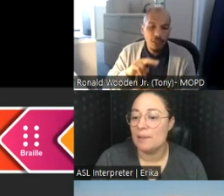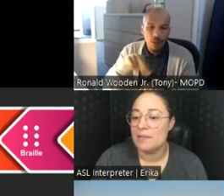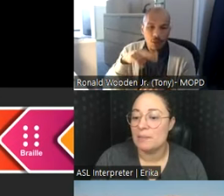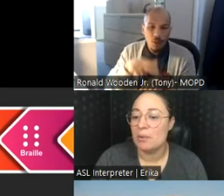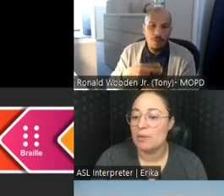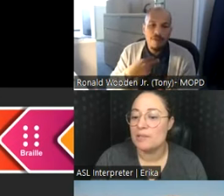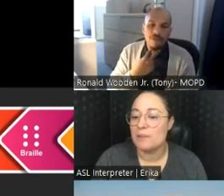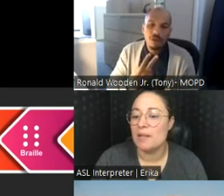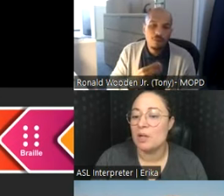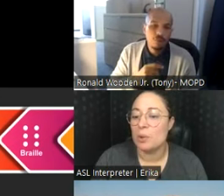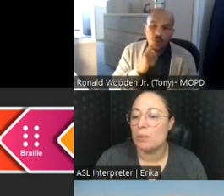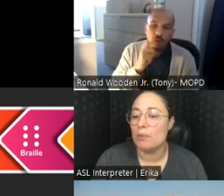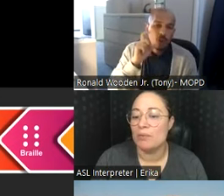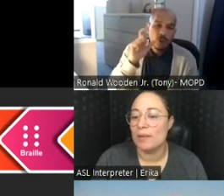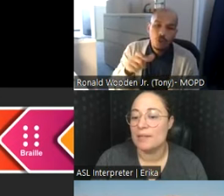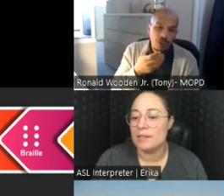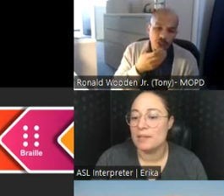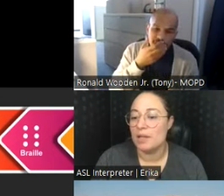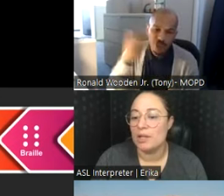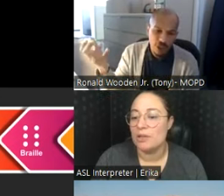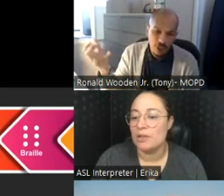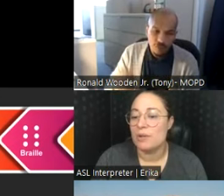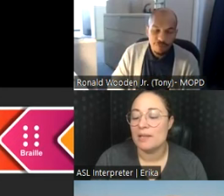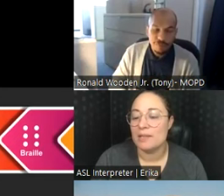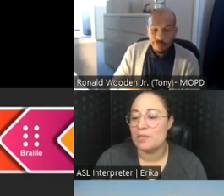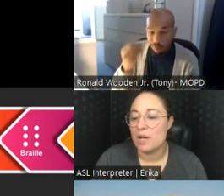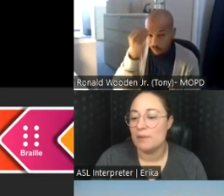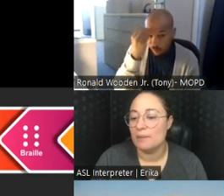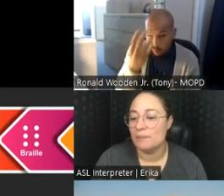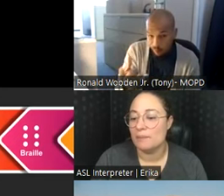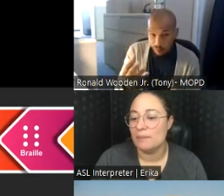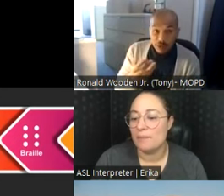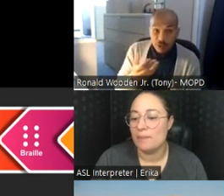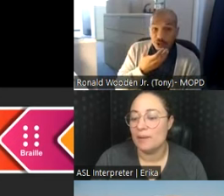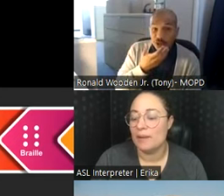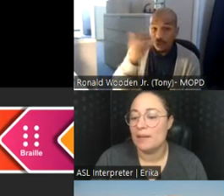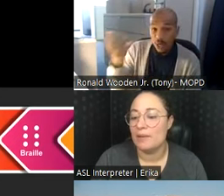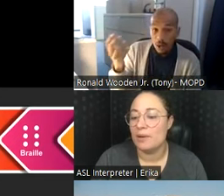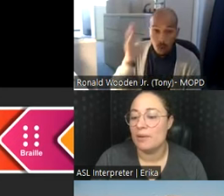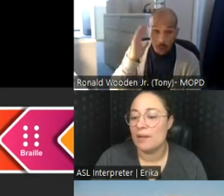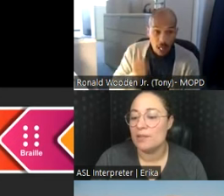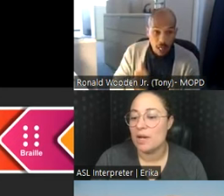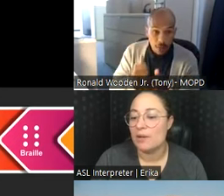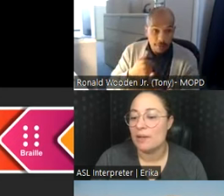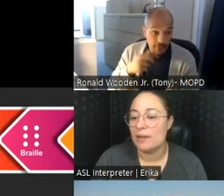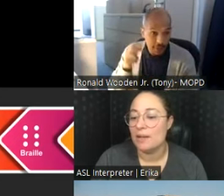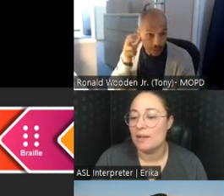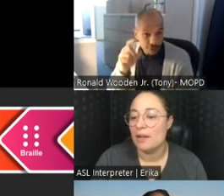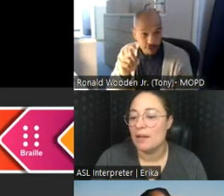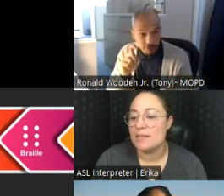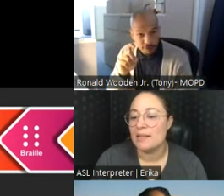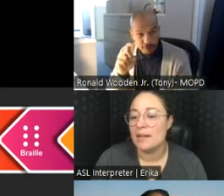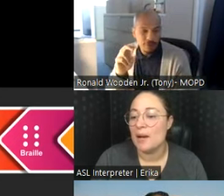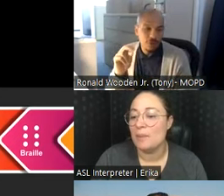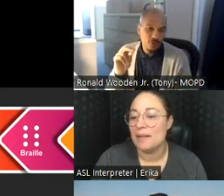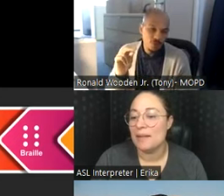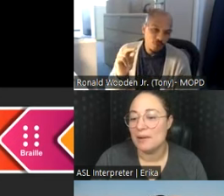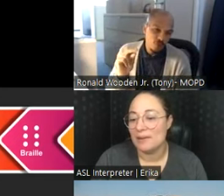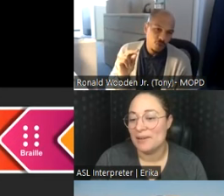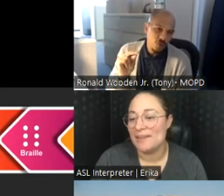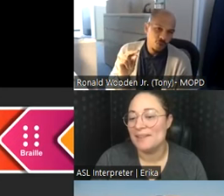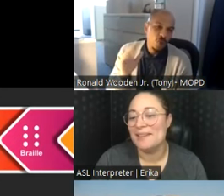fine, but it's important to speak in a normal voice. You do not need to shout. Letting you know that shouting isn't going to help